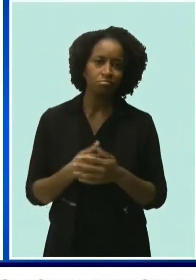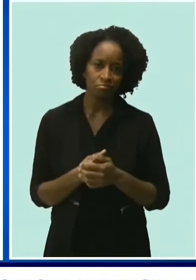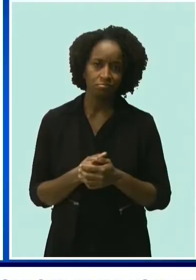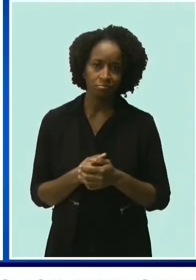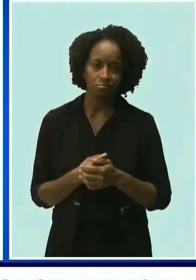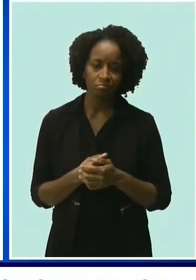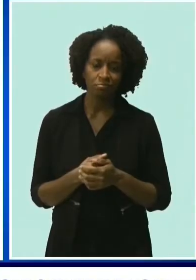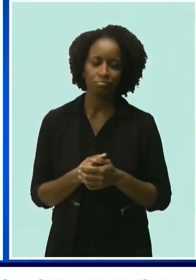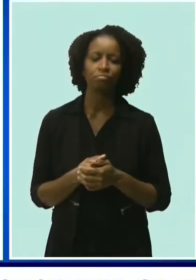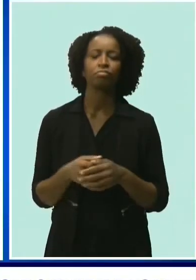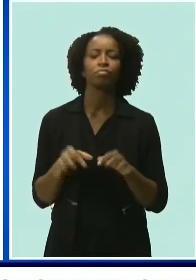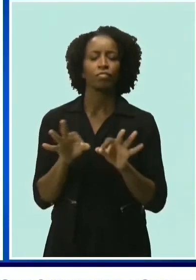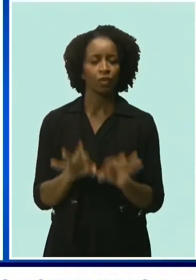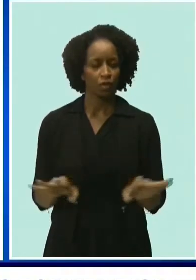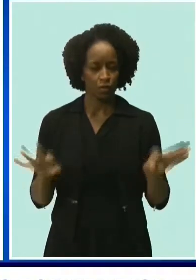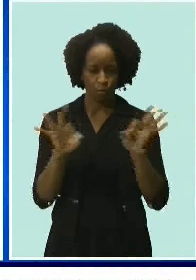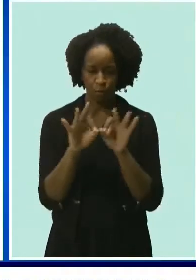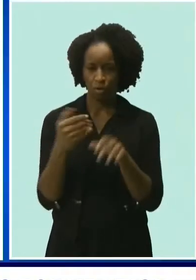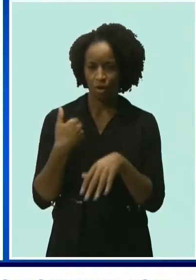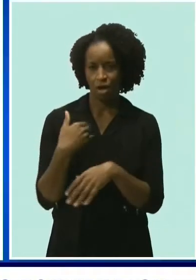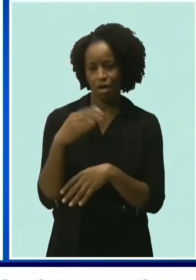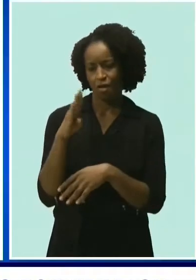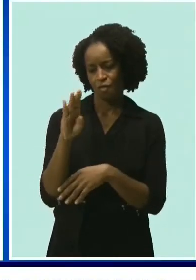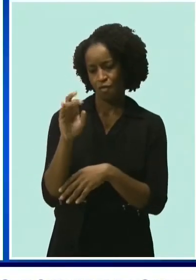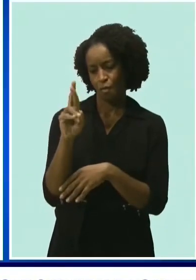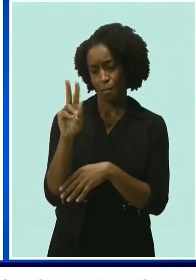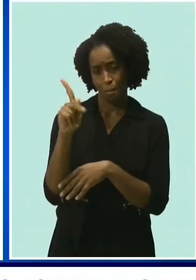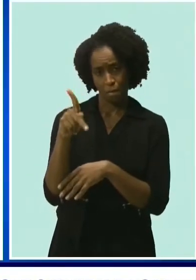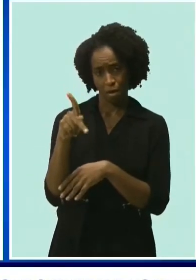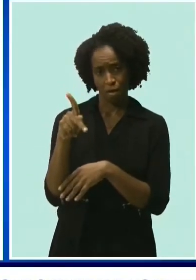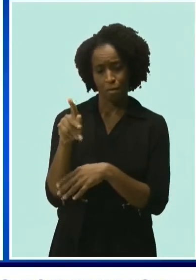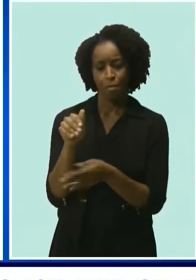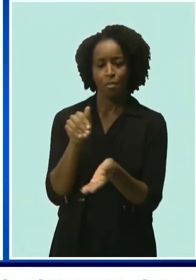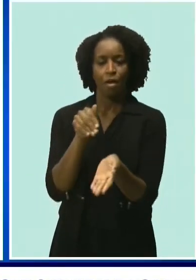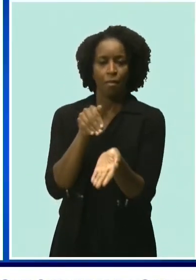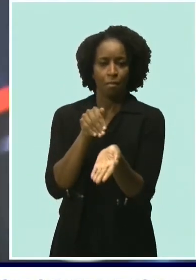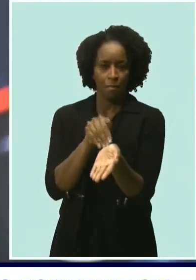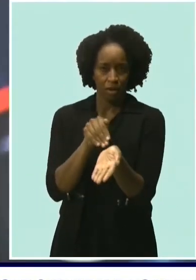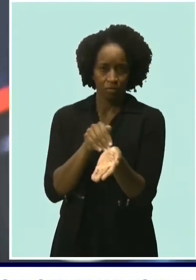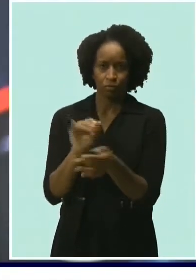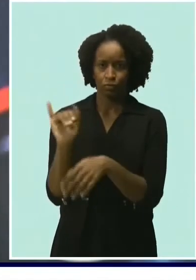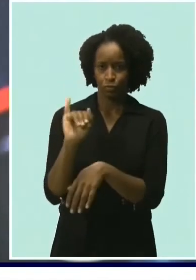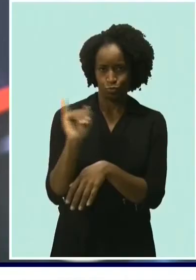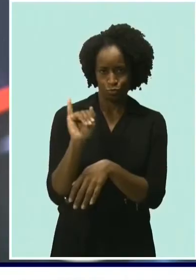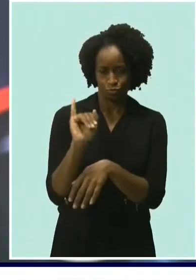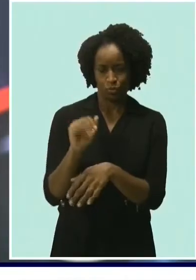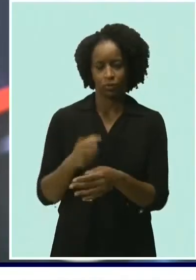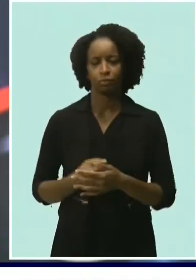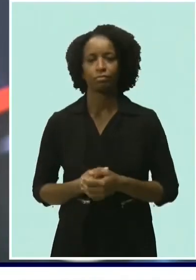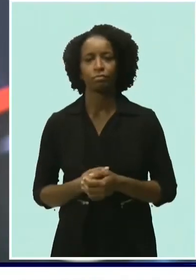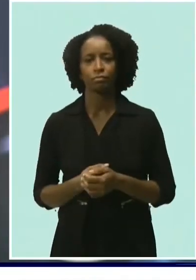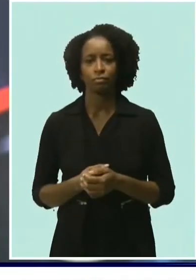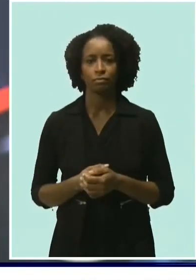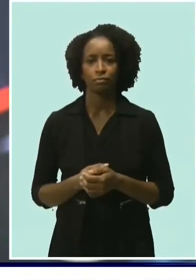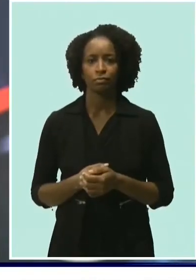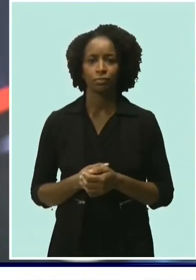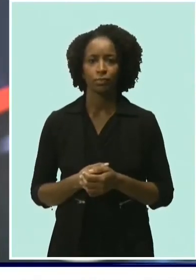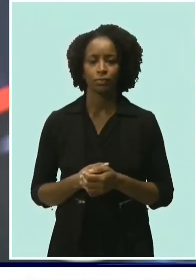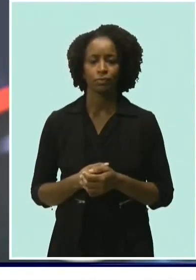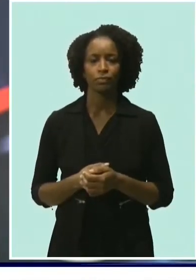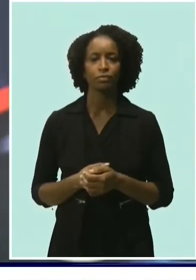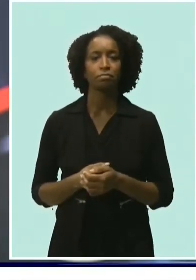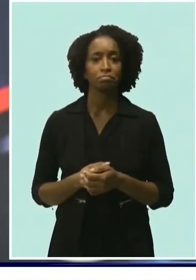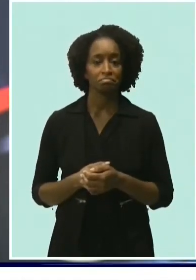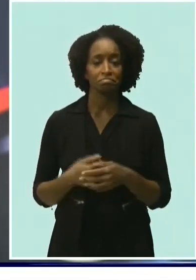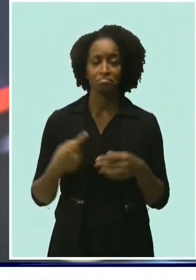to have the BARP medical insurance, and equally important to be a member of BARP. Okay, we continue our weekly series,